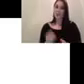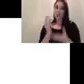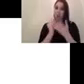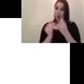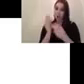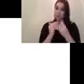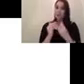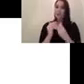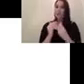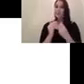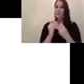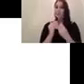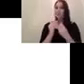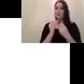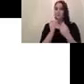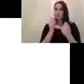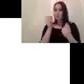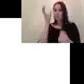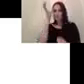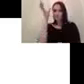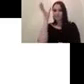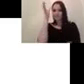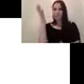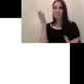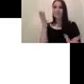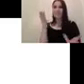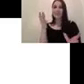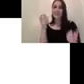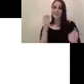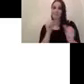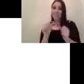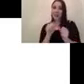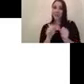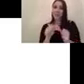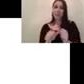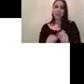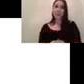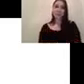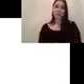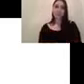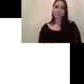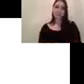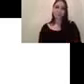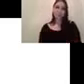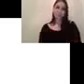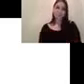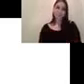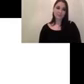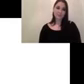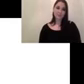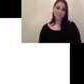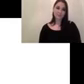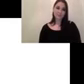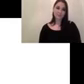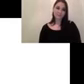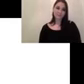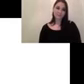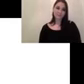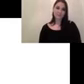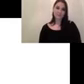better and more proposals. So this dynamic RCNN proposed a very intuitive